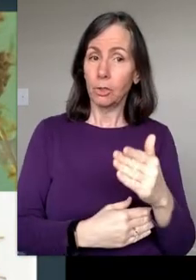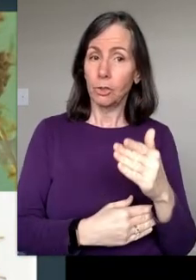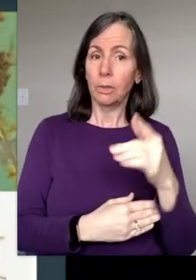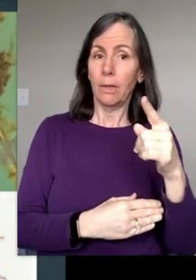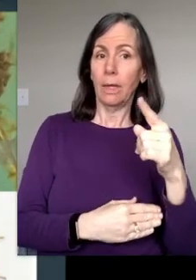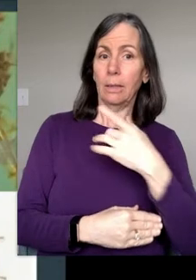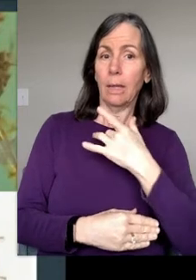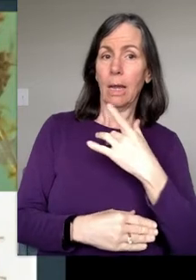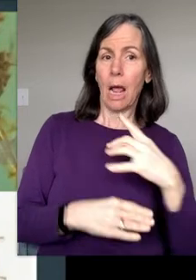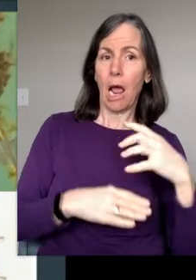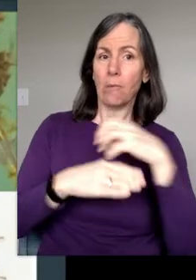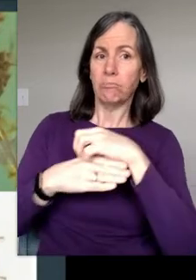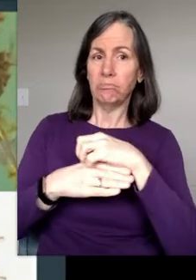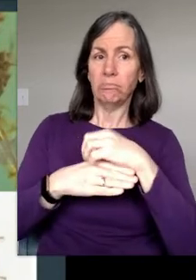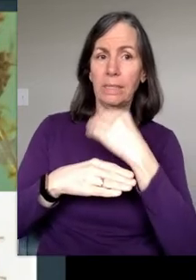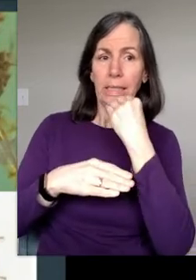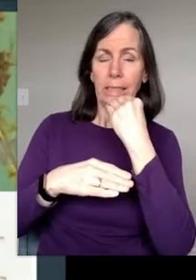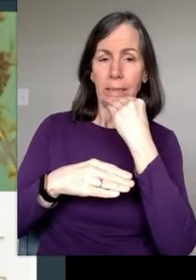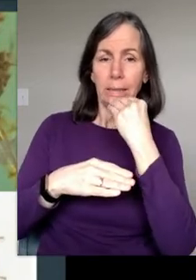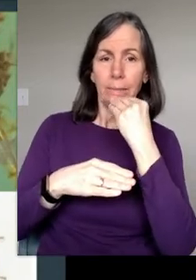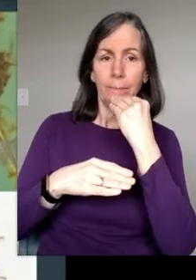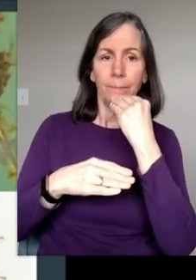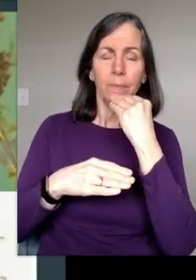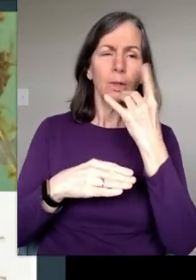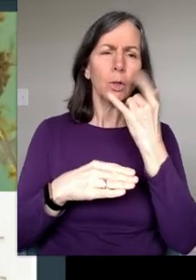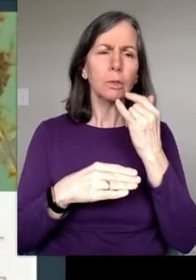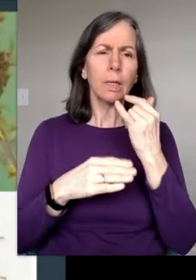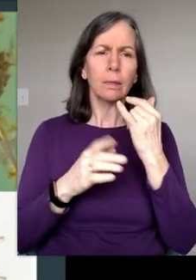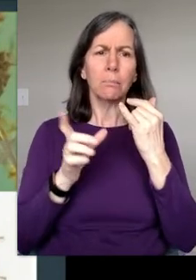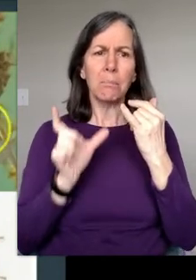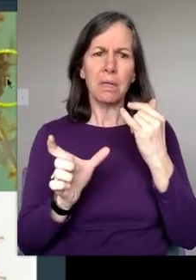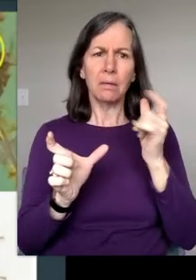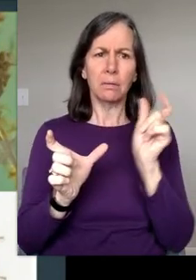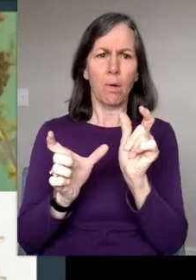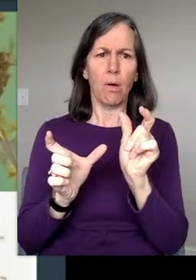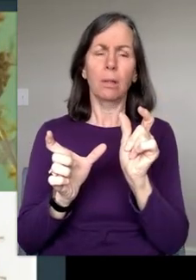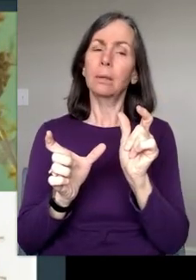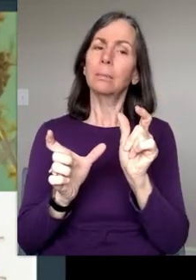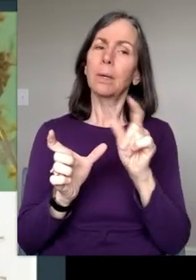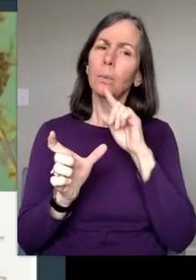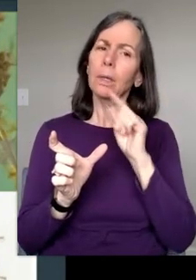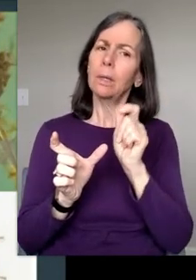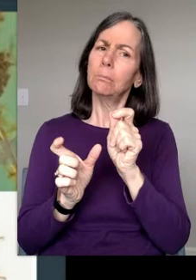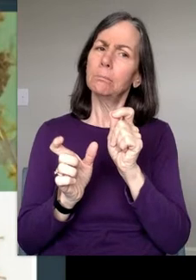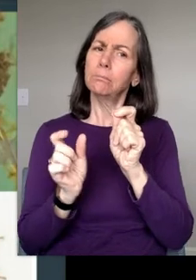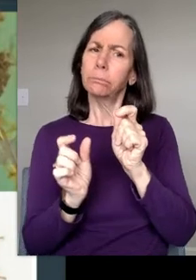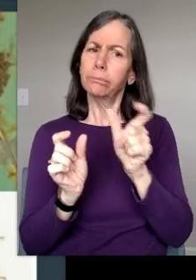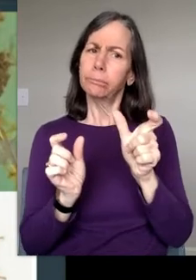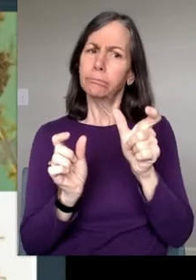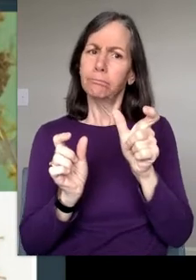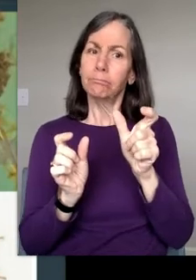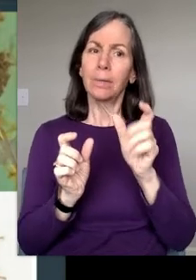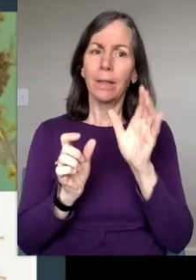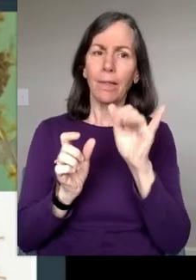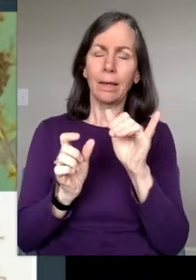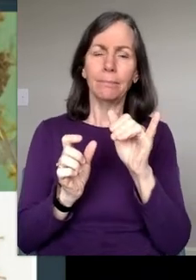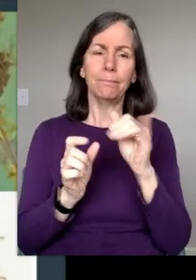smaller than the fish, but in real life, this eats stickleback.